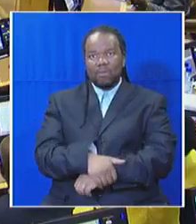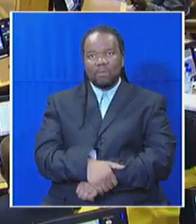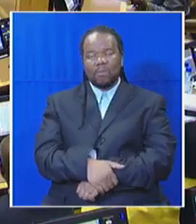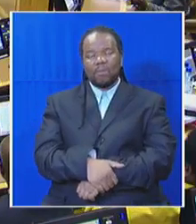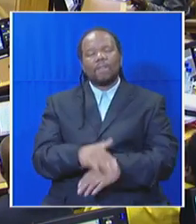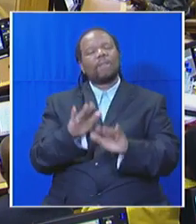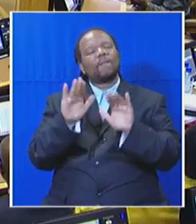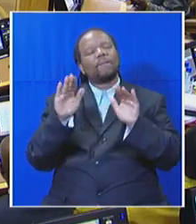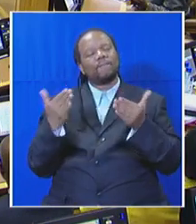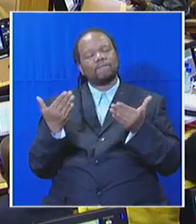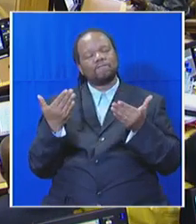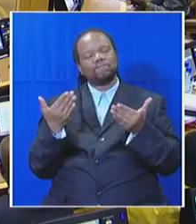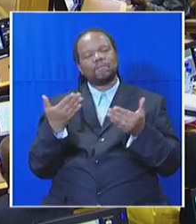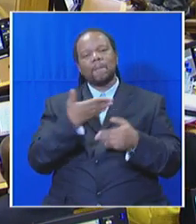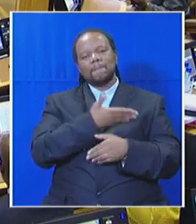Madam Speaker,